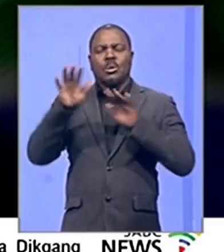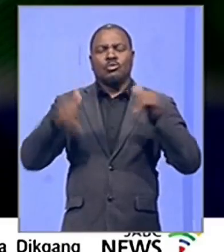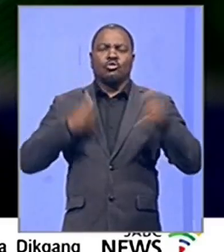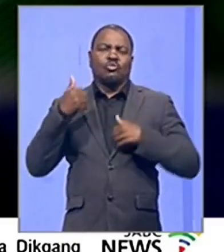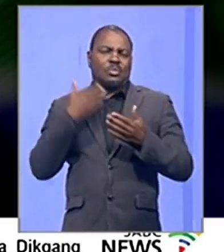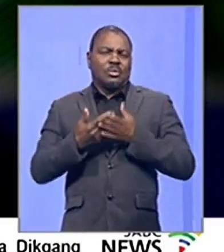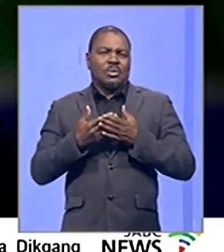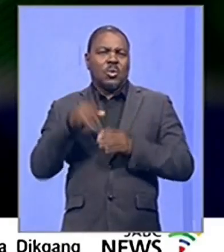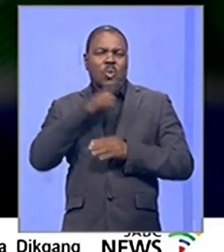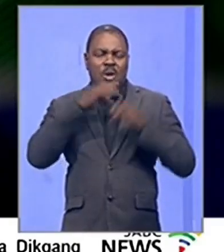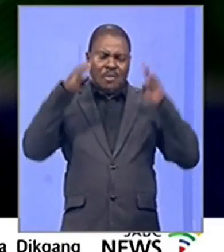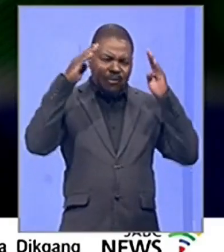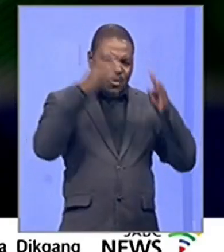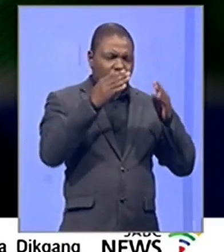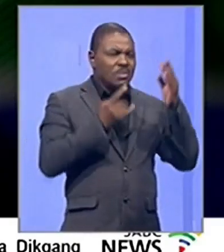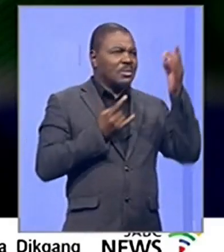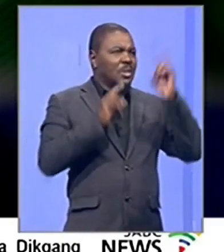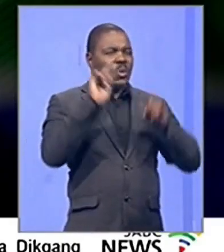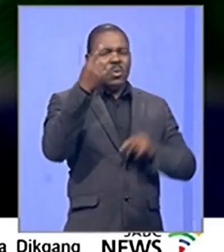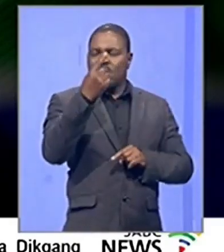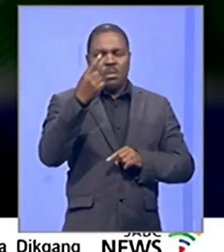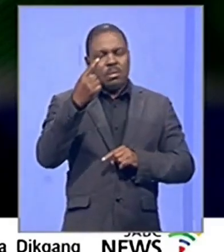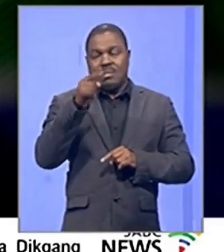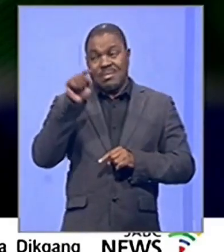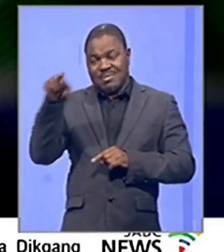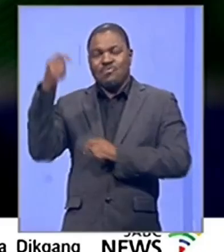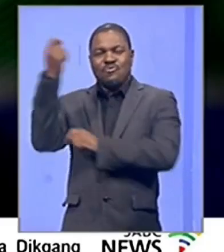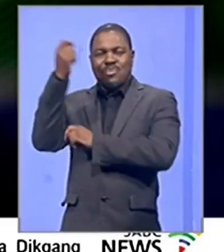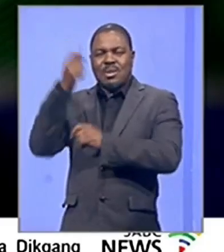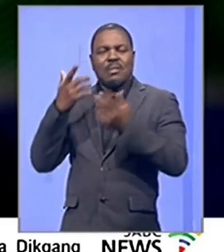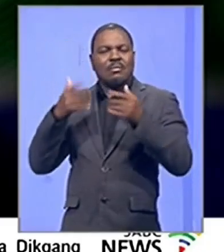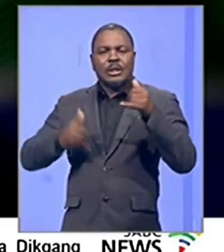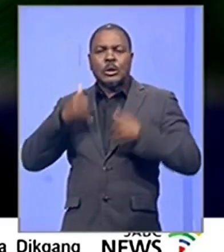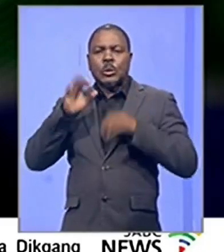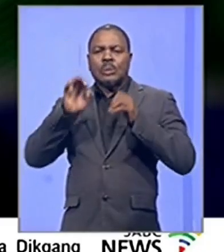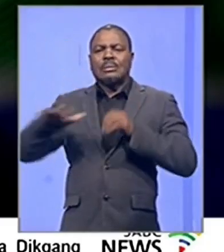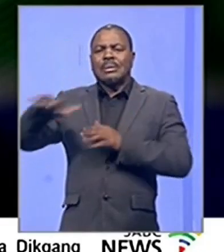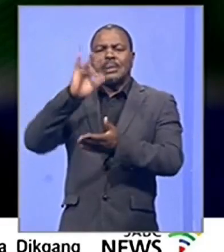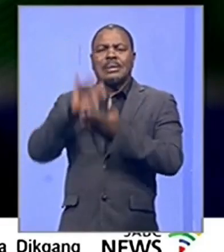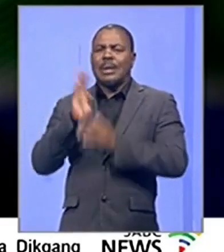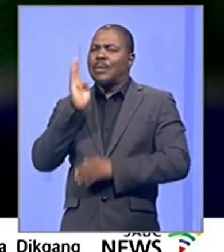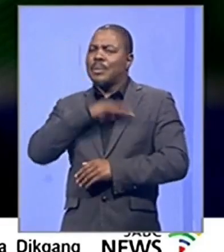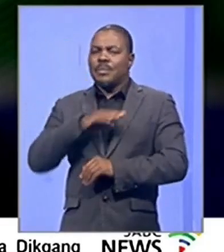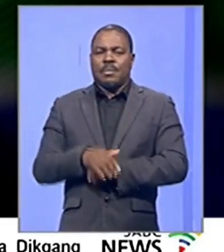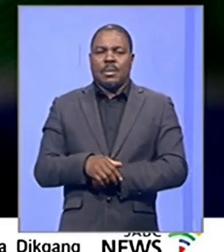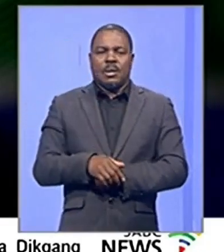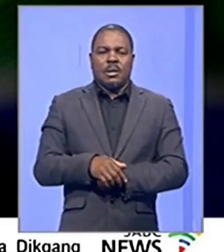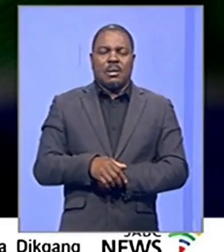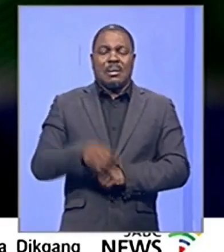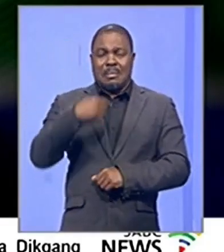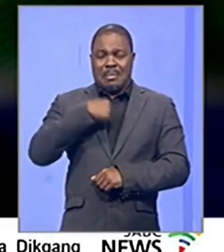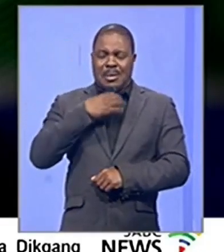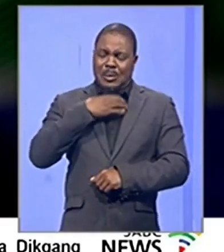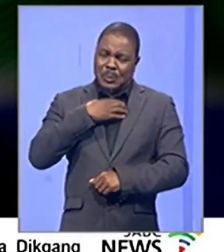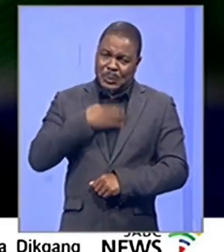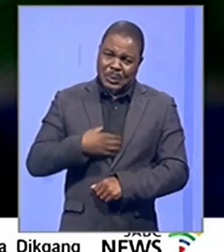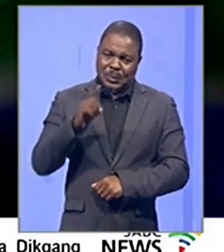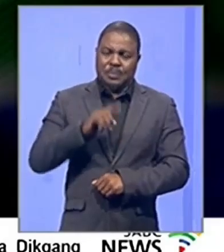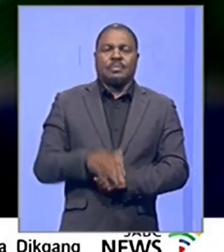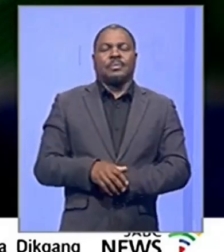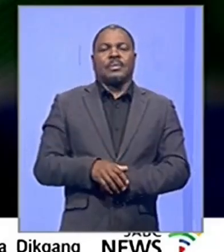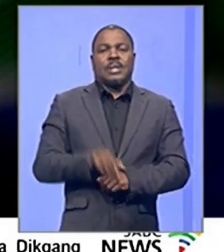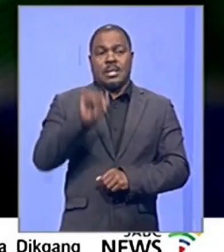lebeletswe fela metsesetoropo le metsemagae ga rena dilo tsa boitapoloso ko metsemagaeng. Nna ke duma fela go bona ge go